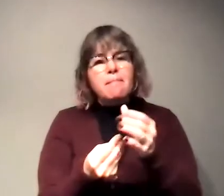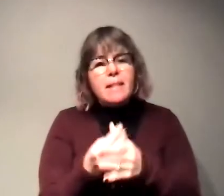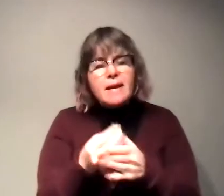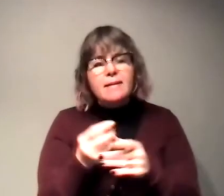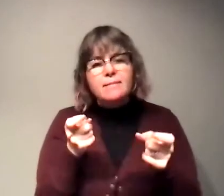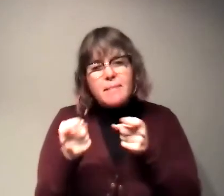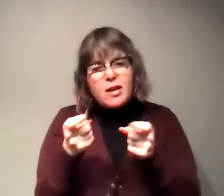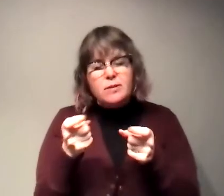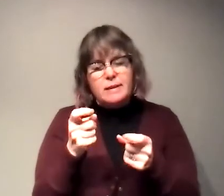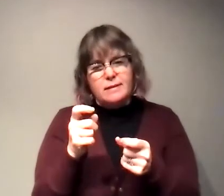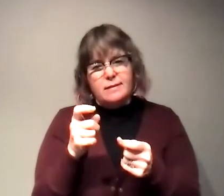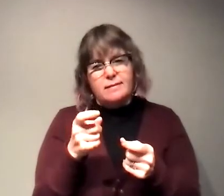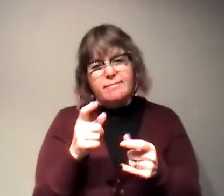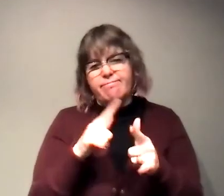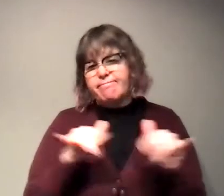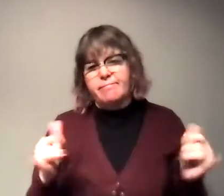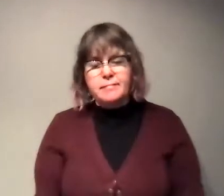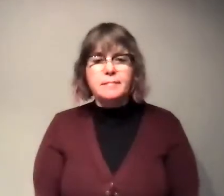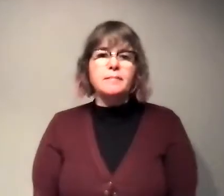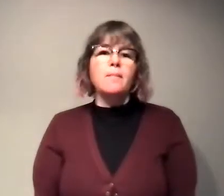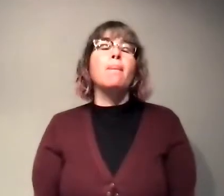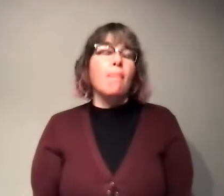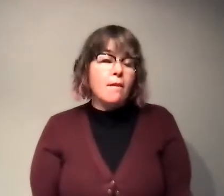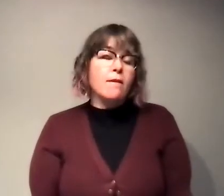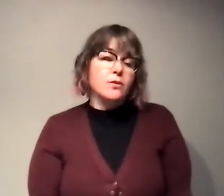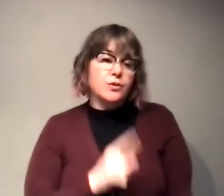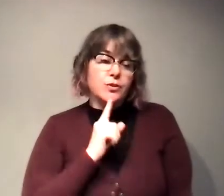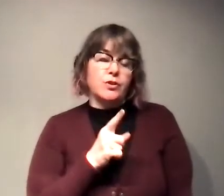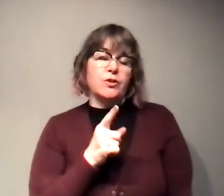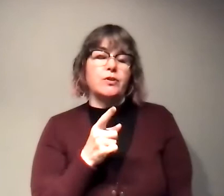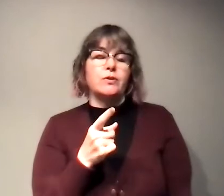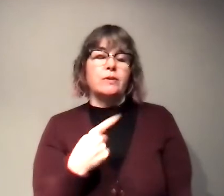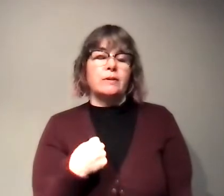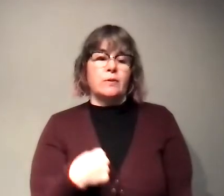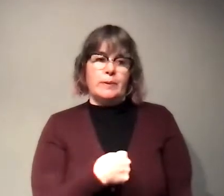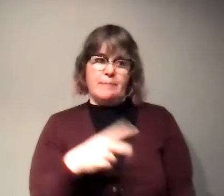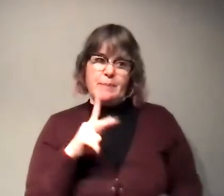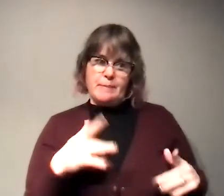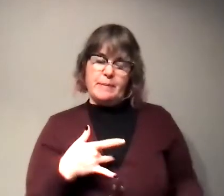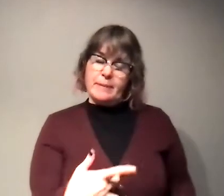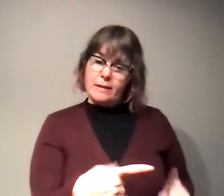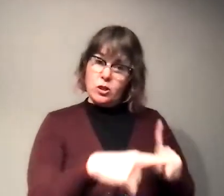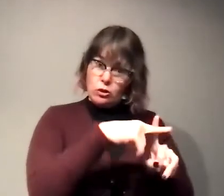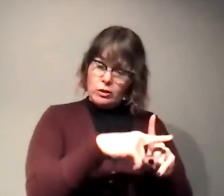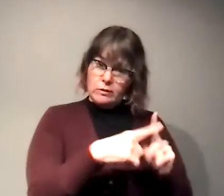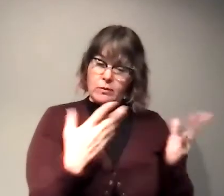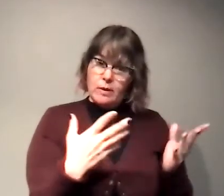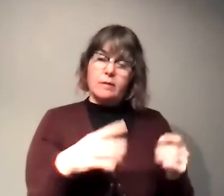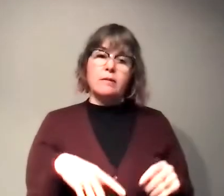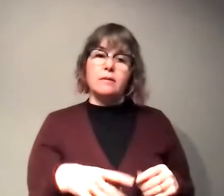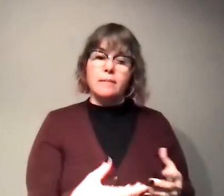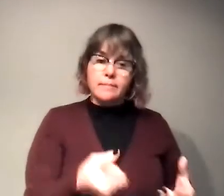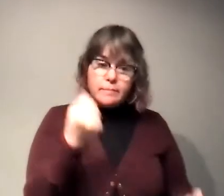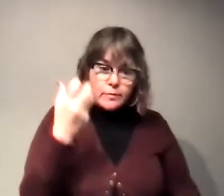management, etc.? Sure. Well, some of the things that we do that are good are removing weeds